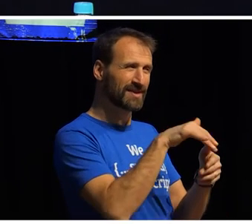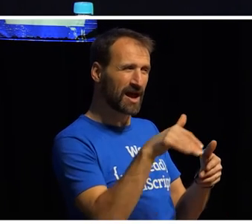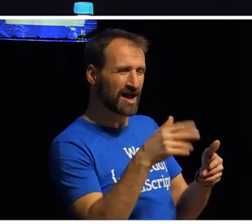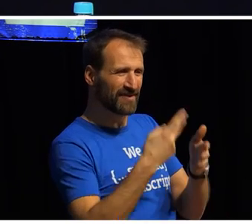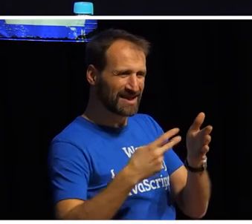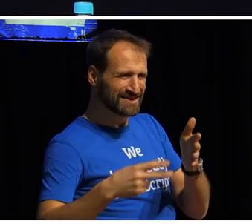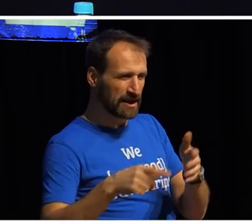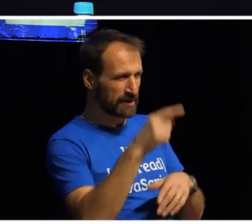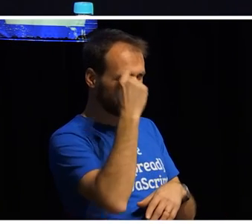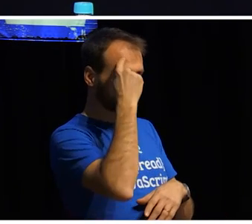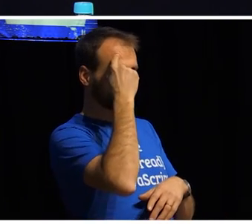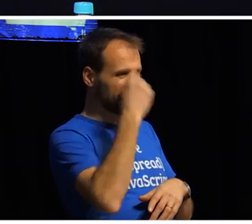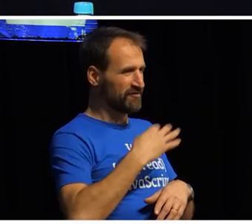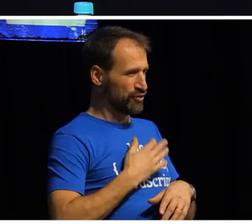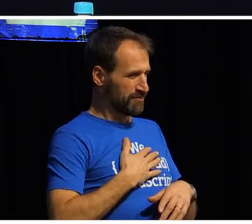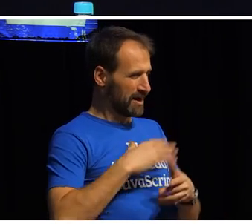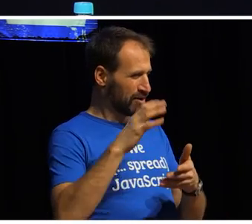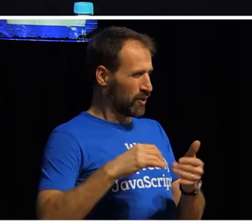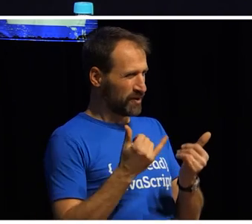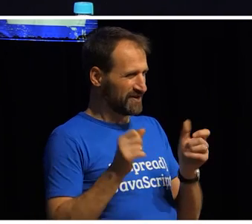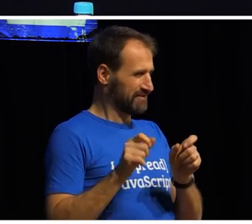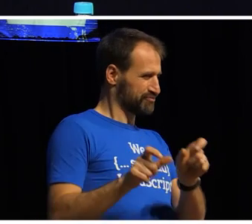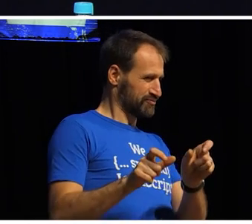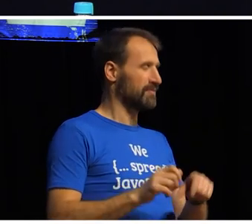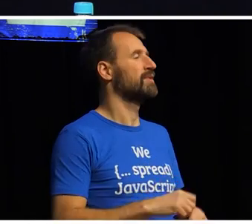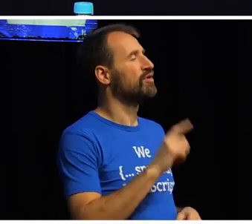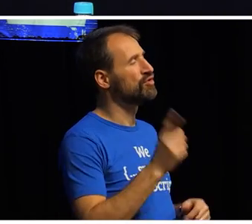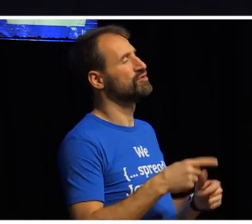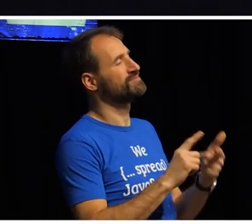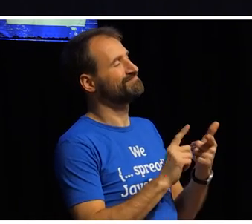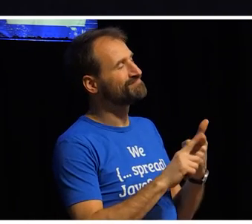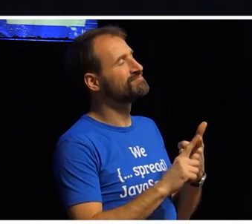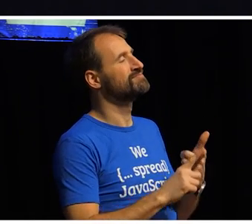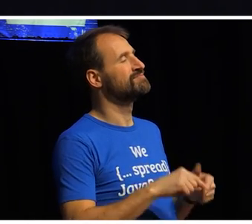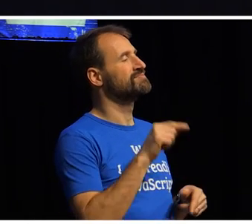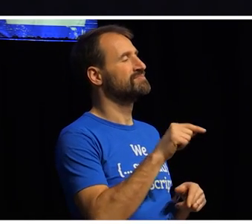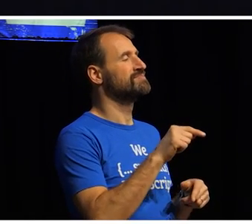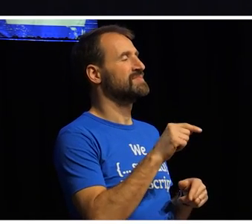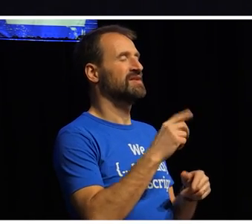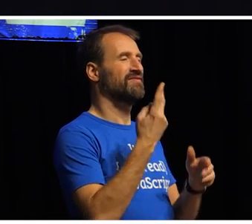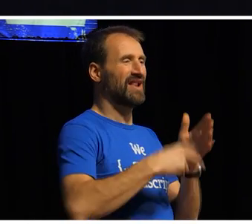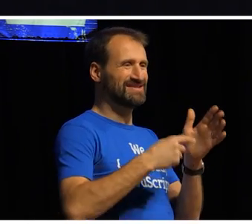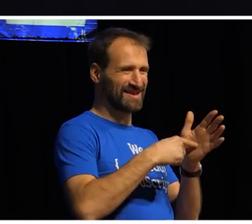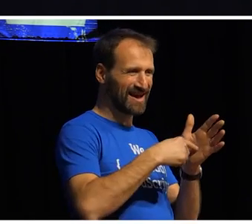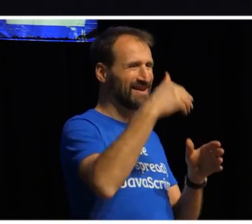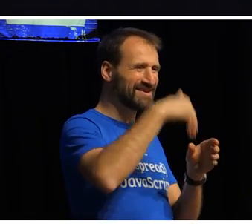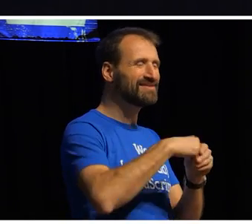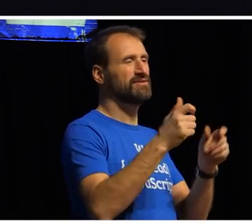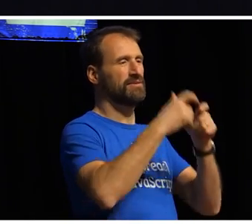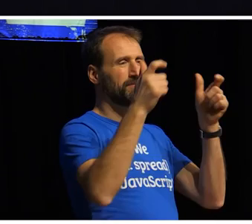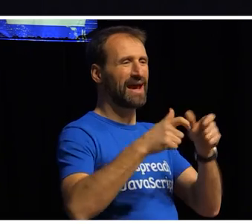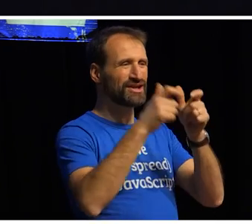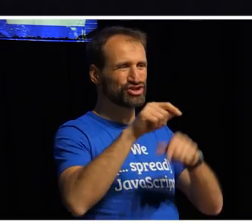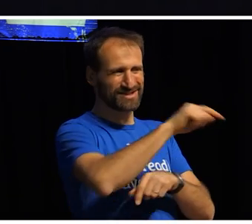code and second is think about the specific vulnerabilities in these NPM packages use a tool like snake like no security